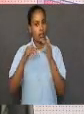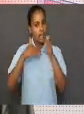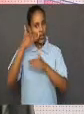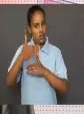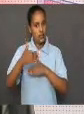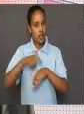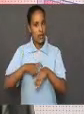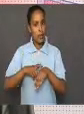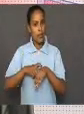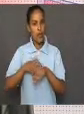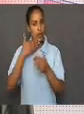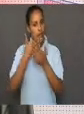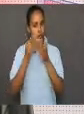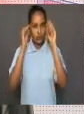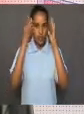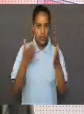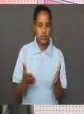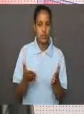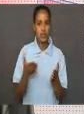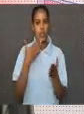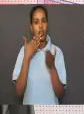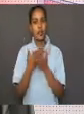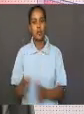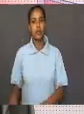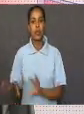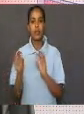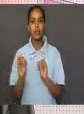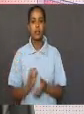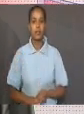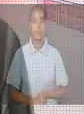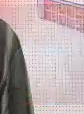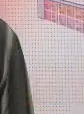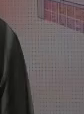Until next time, thank you, teacher. Thank you, students.